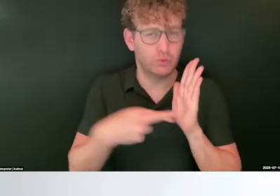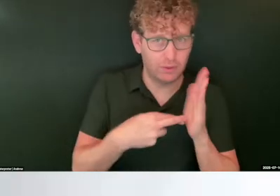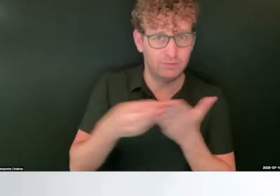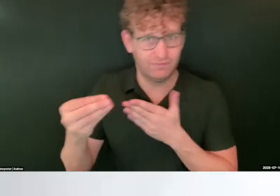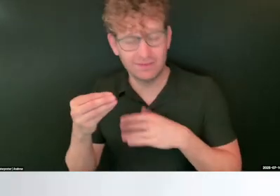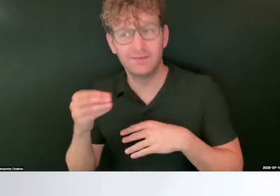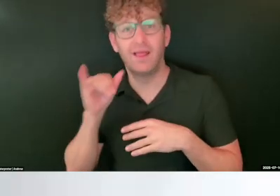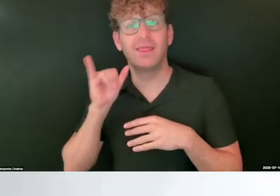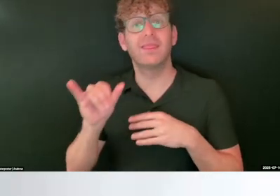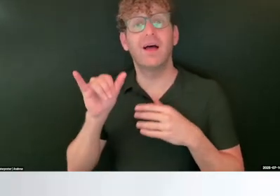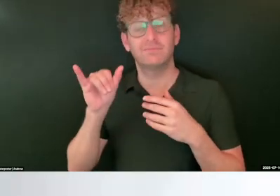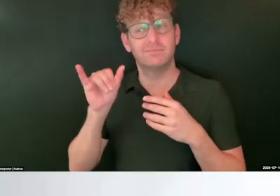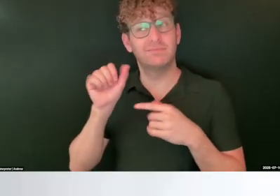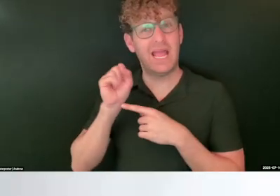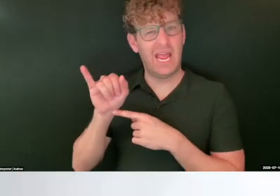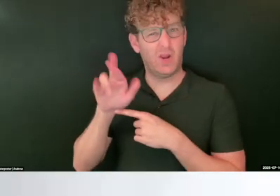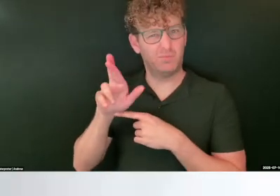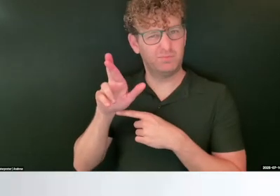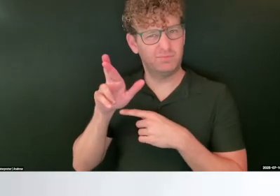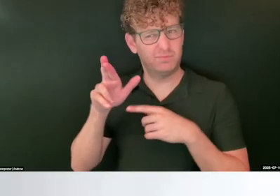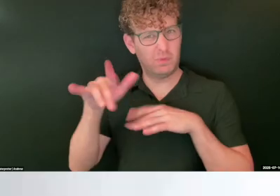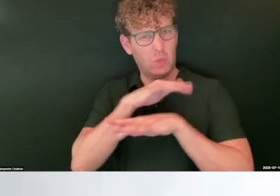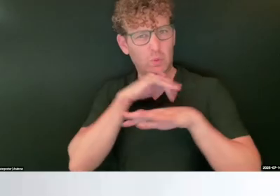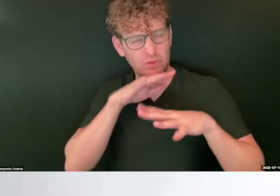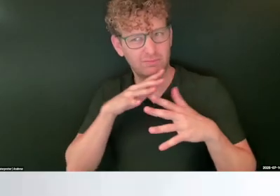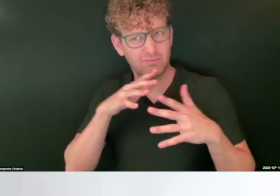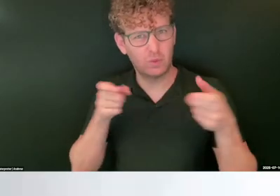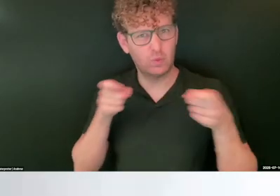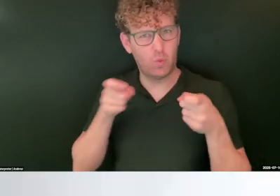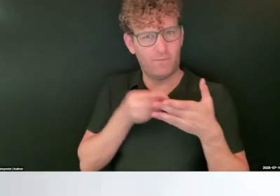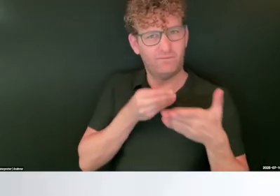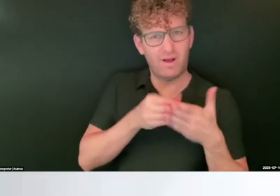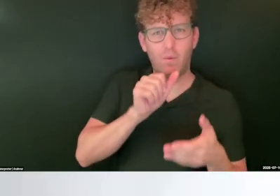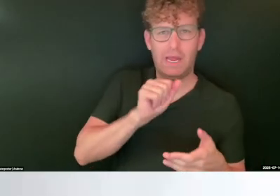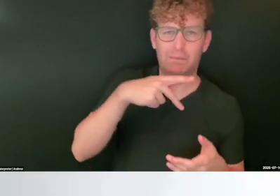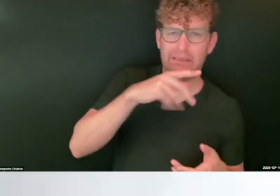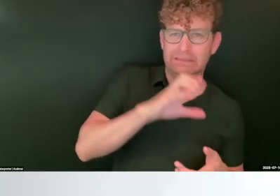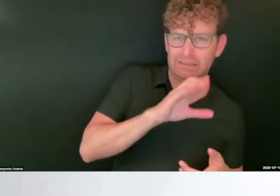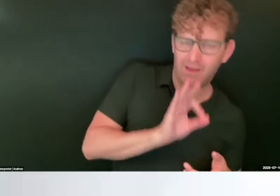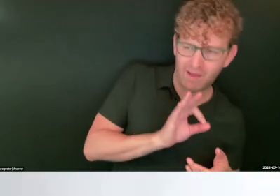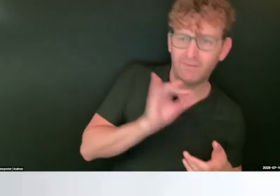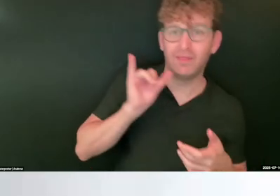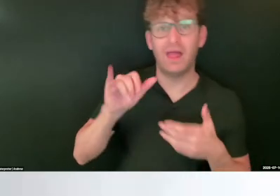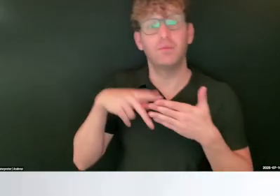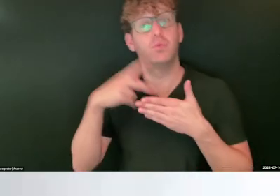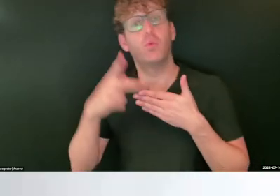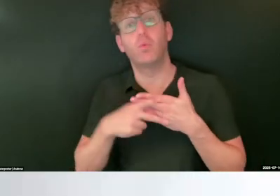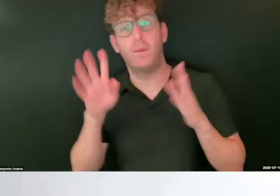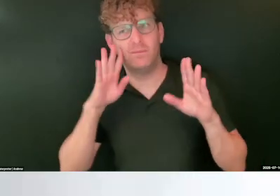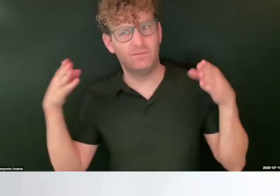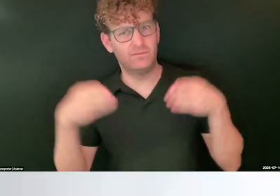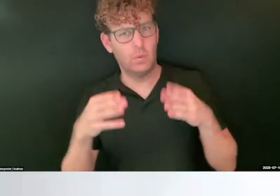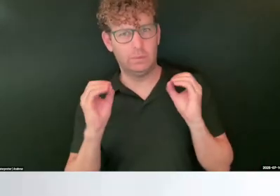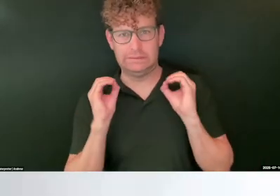Pollution Control Fund, or APCF. This program focuses on zero-emission heavy-duty projects that reduce